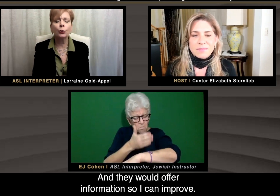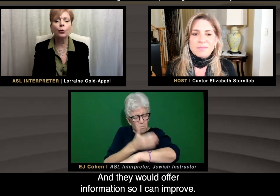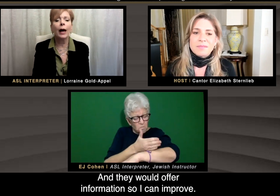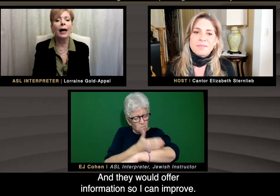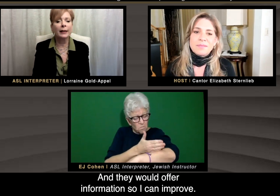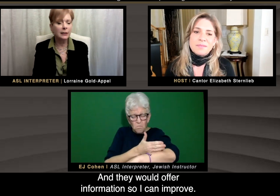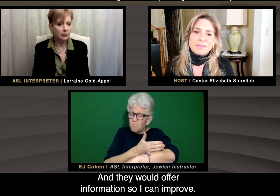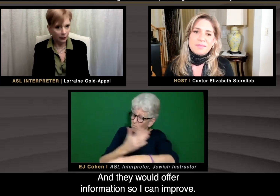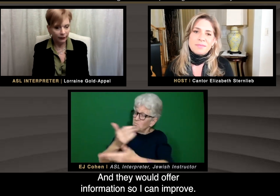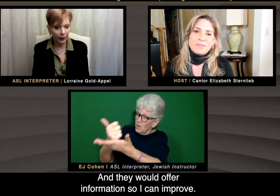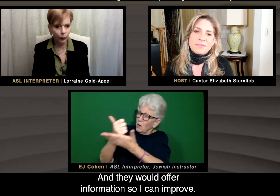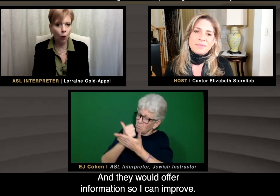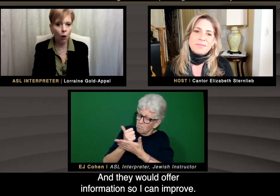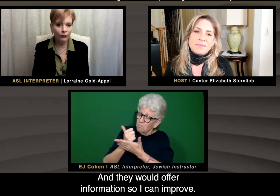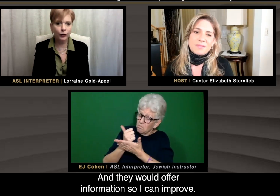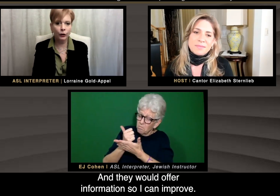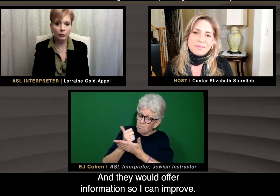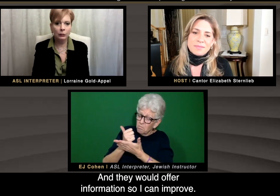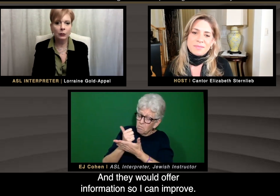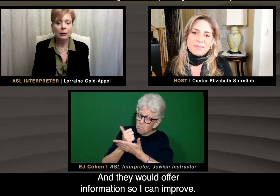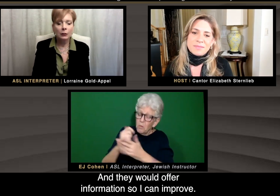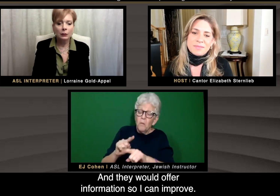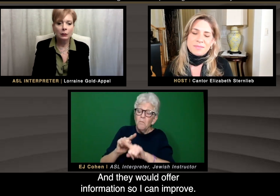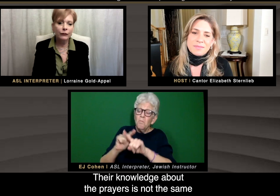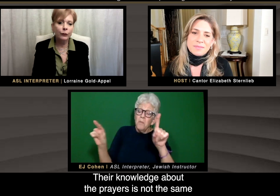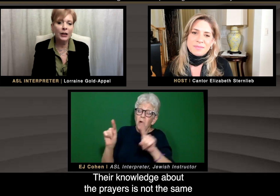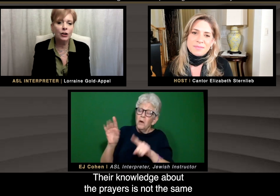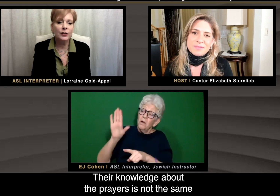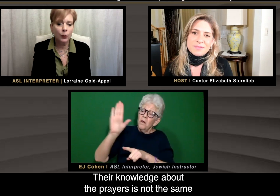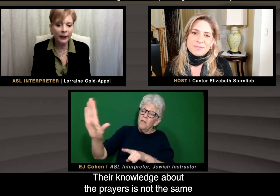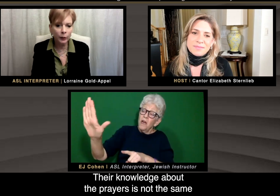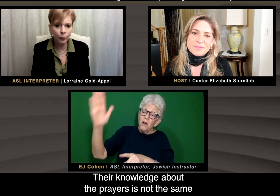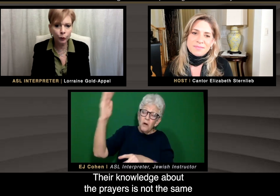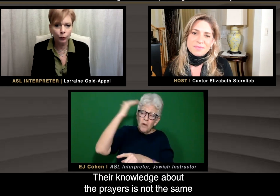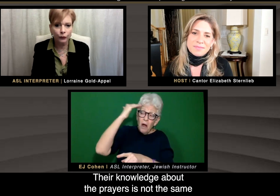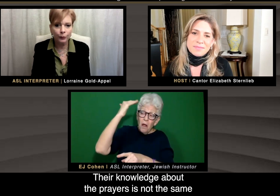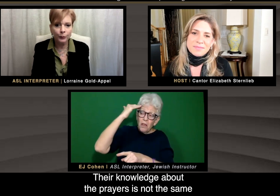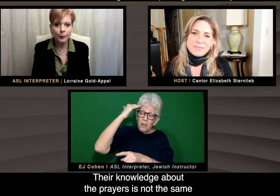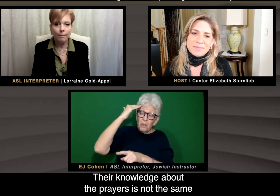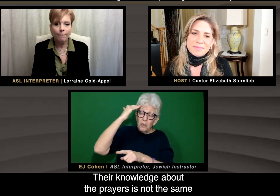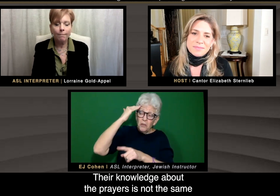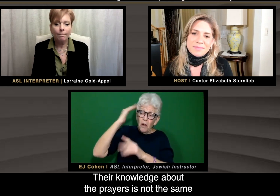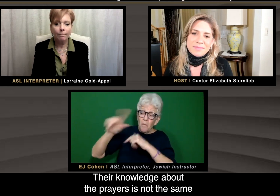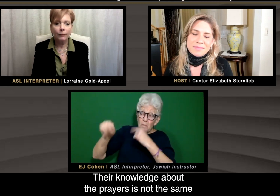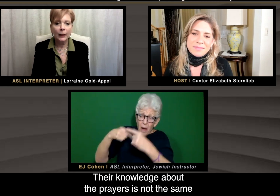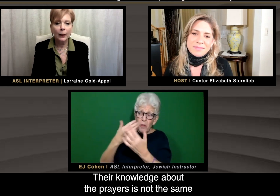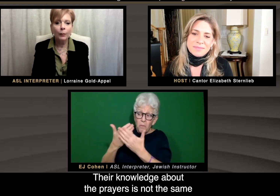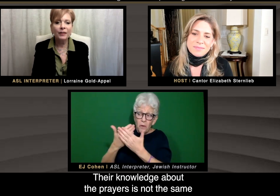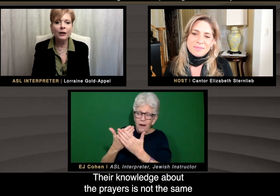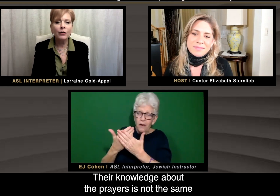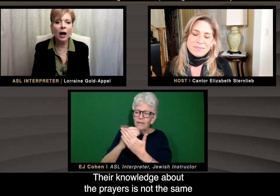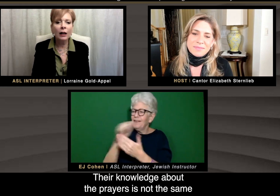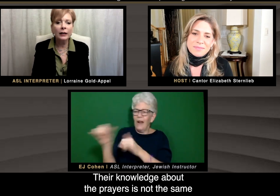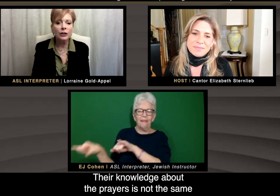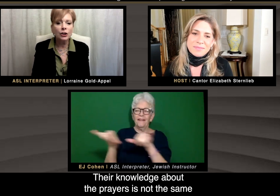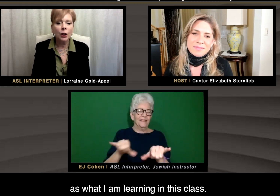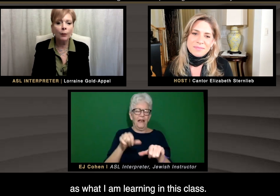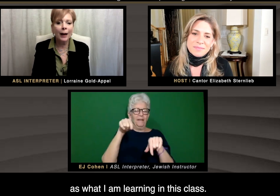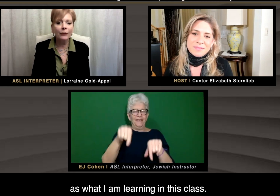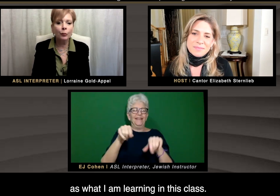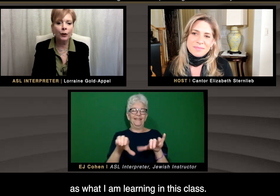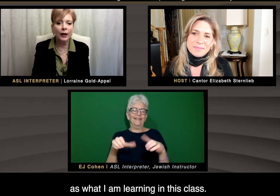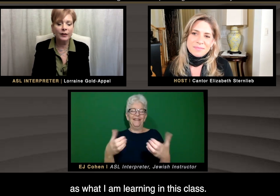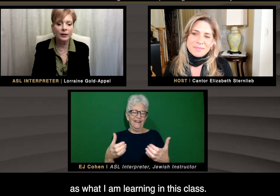to you? And they would offer information so I can improve. But their